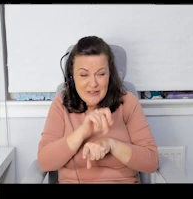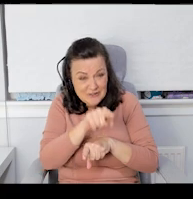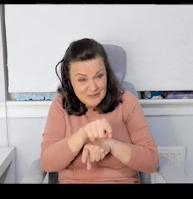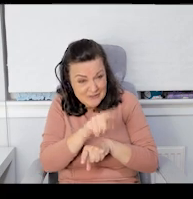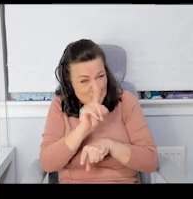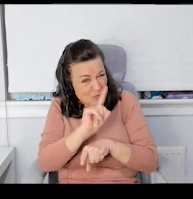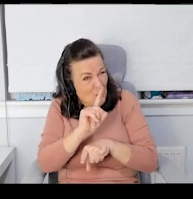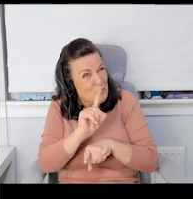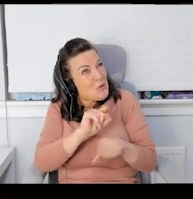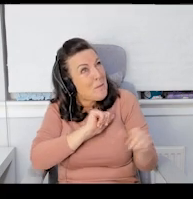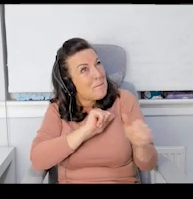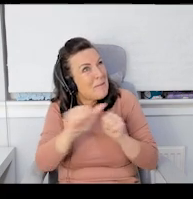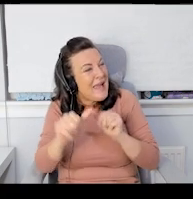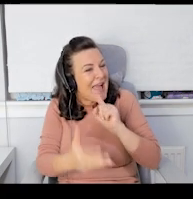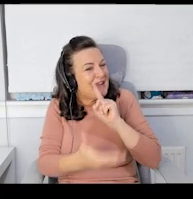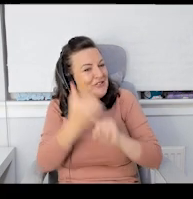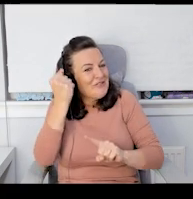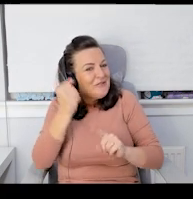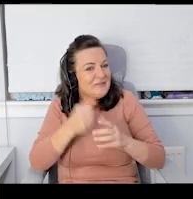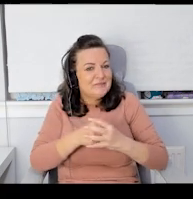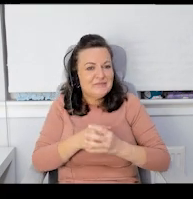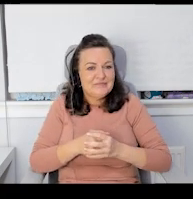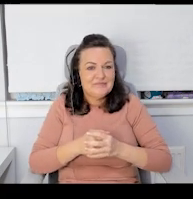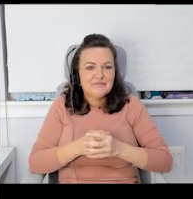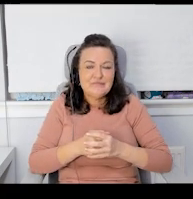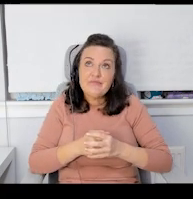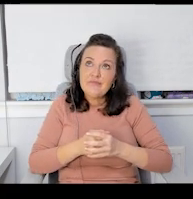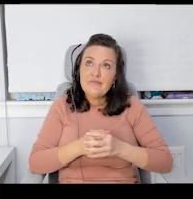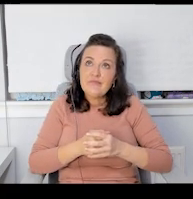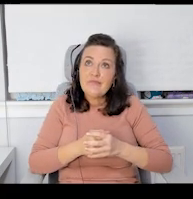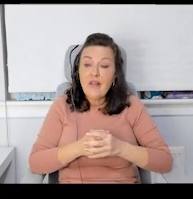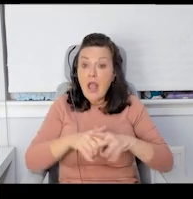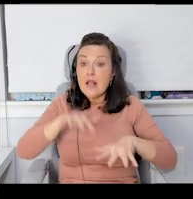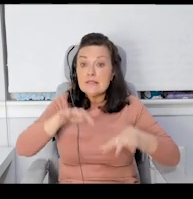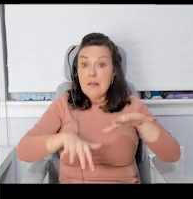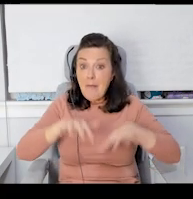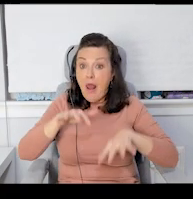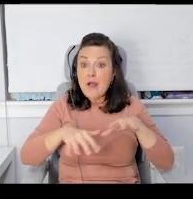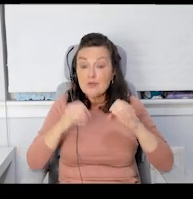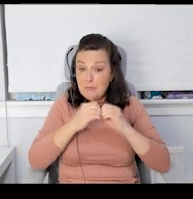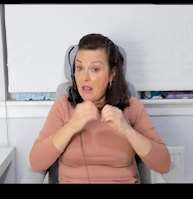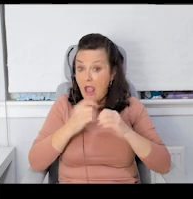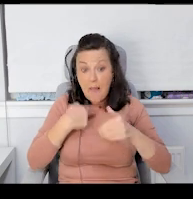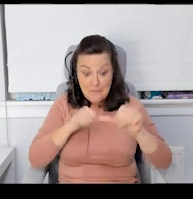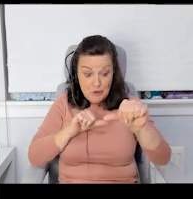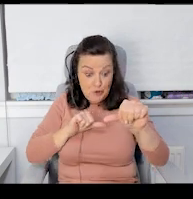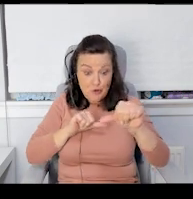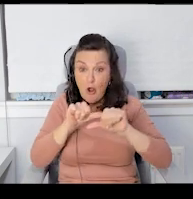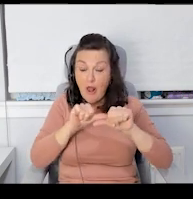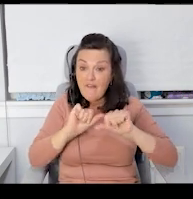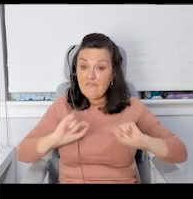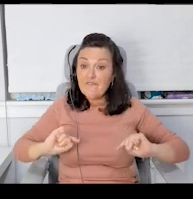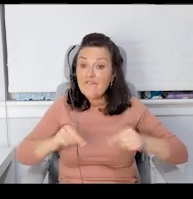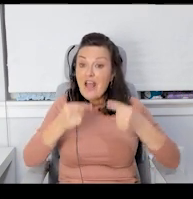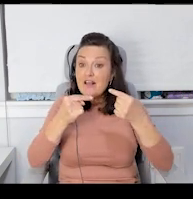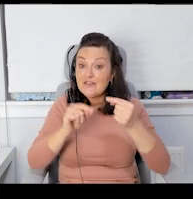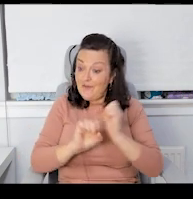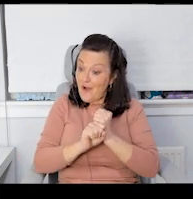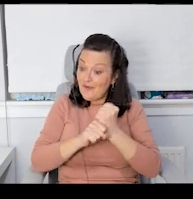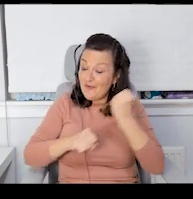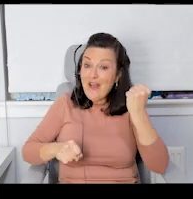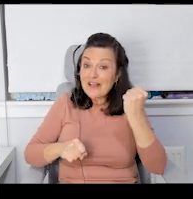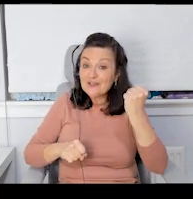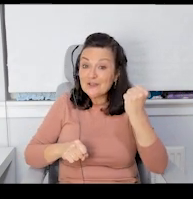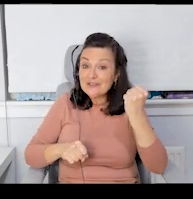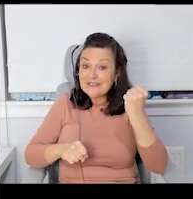same question to yourself. Yeah, so I guess similar to Bethany, I've been shortlisted as a finalist for Graduate Apprentice